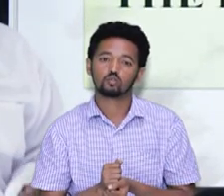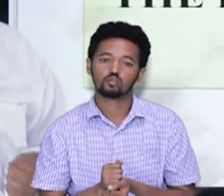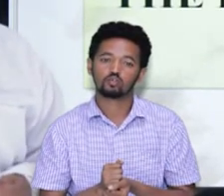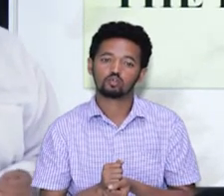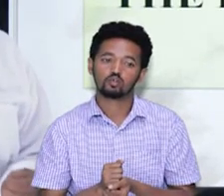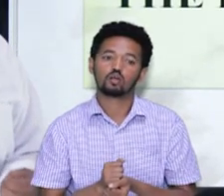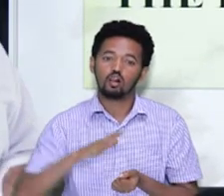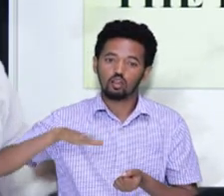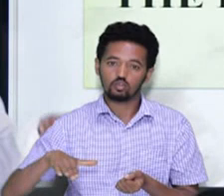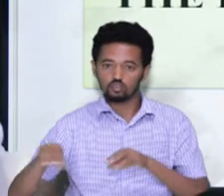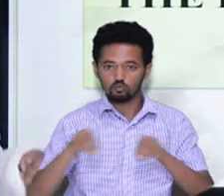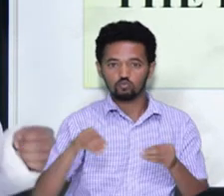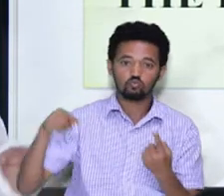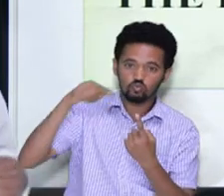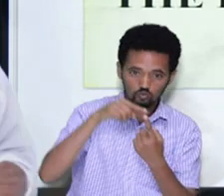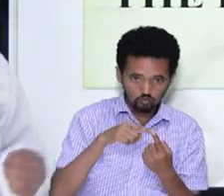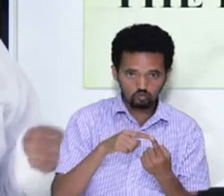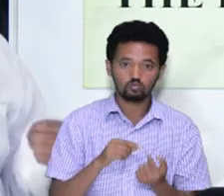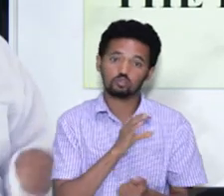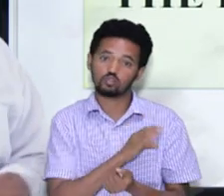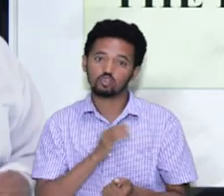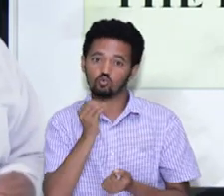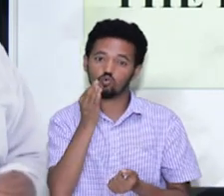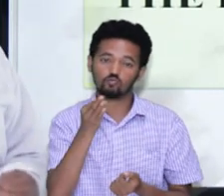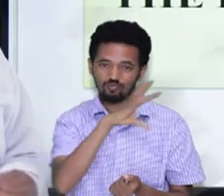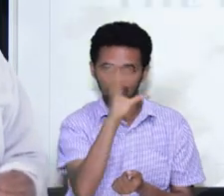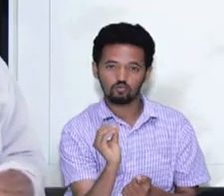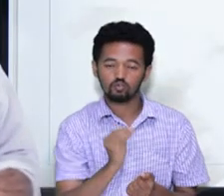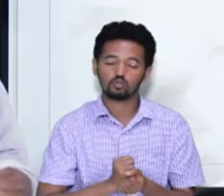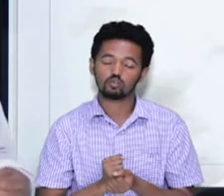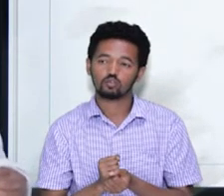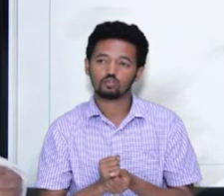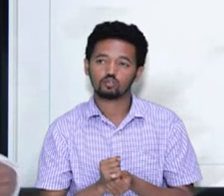Let us move to the relief structure of Africa.